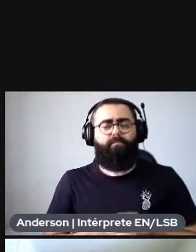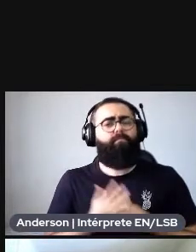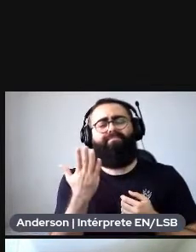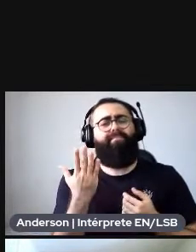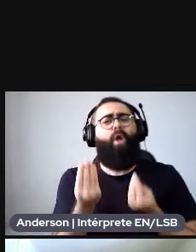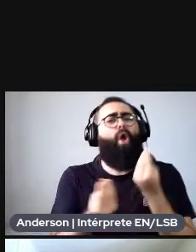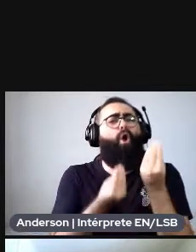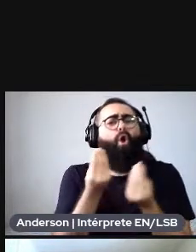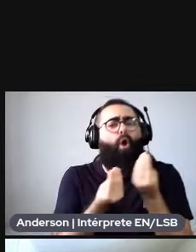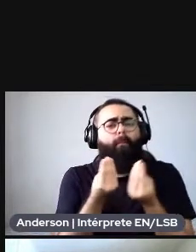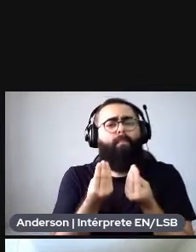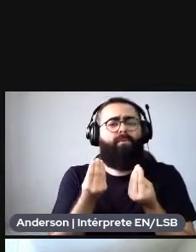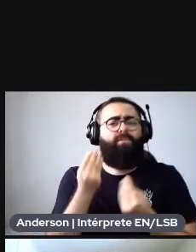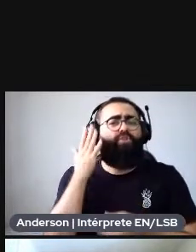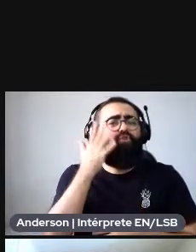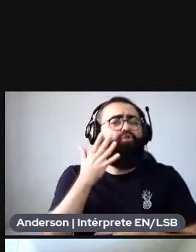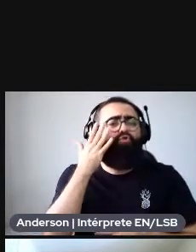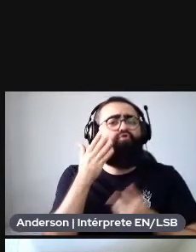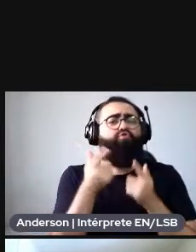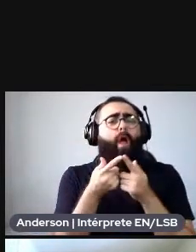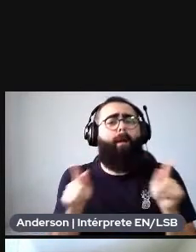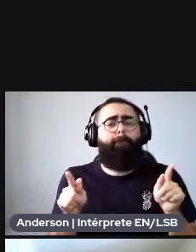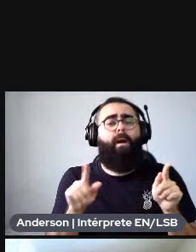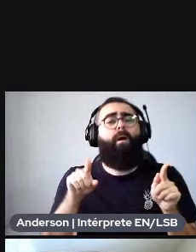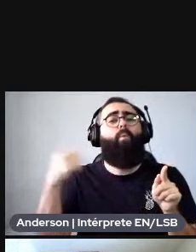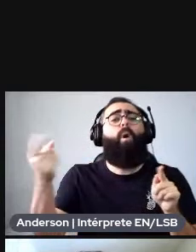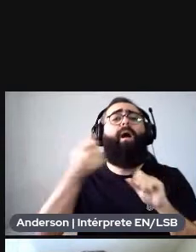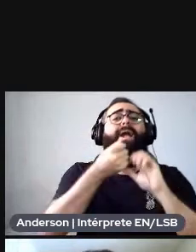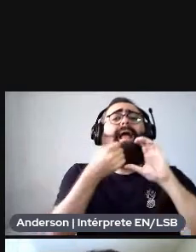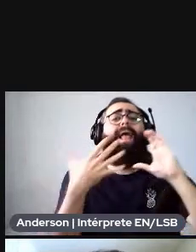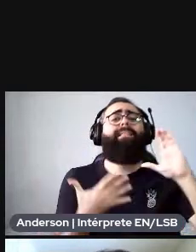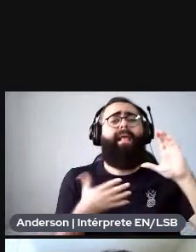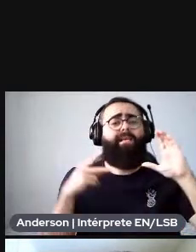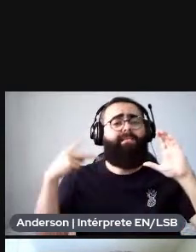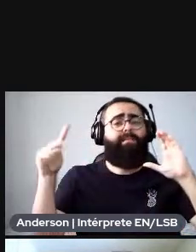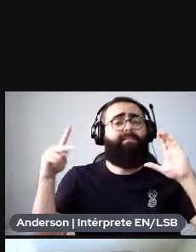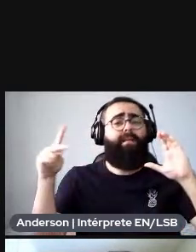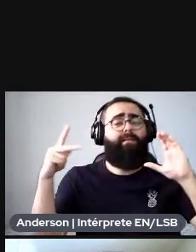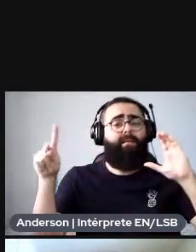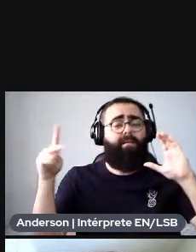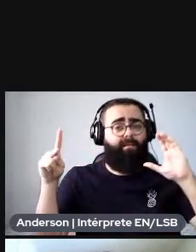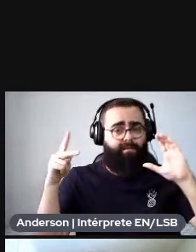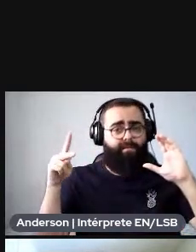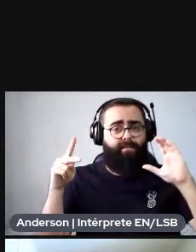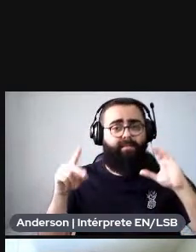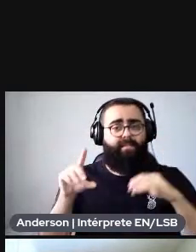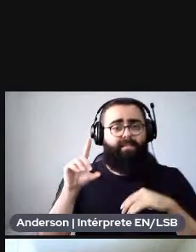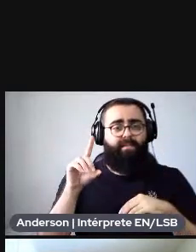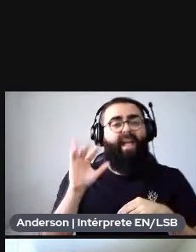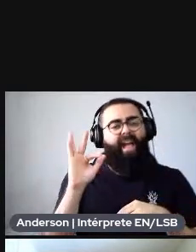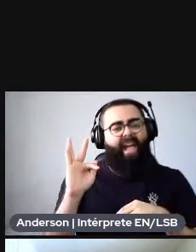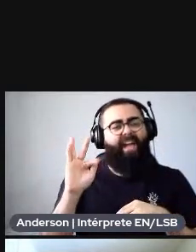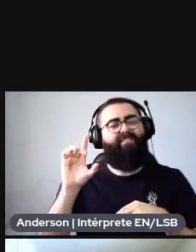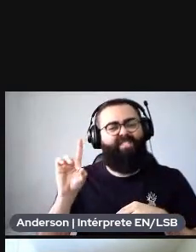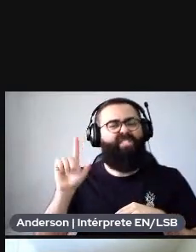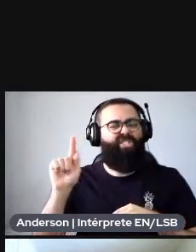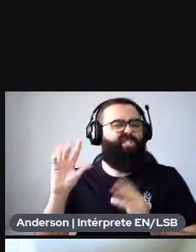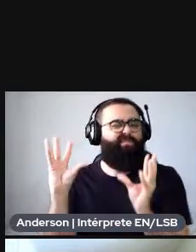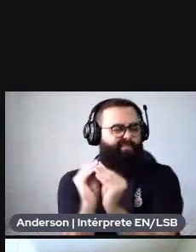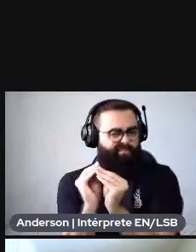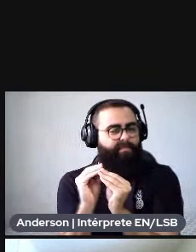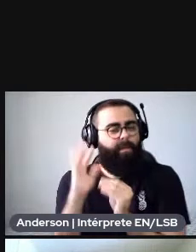General features of functional discourse grammar are the following. Functional discourse grammar, or FDG, is a